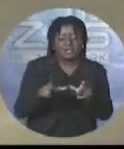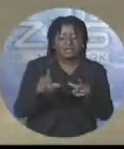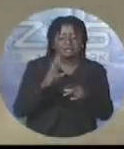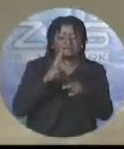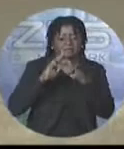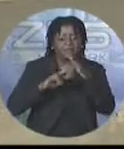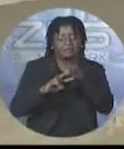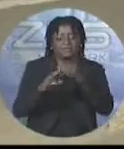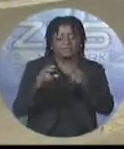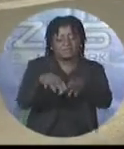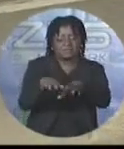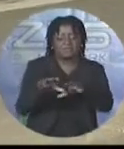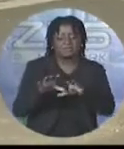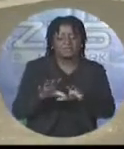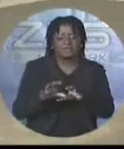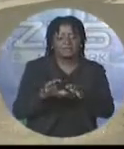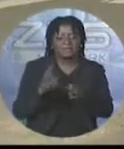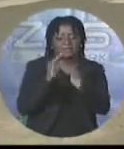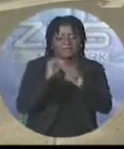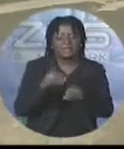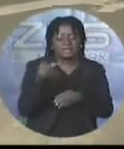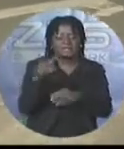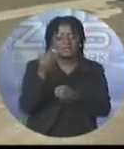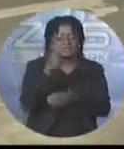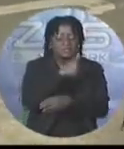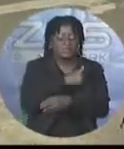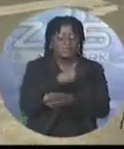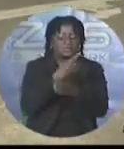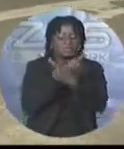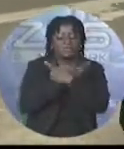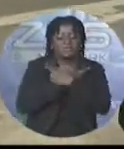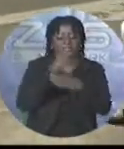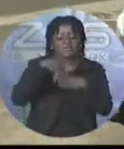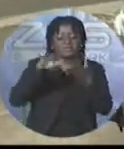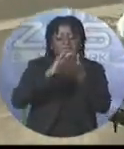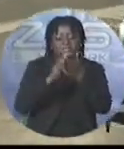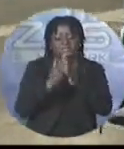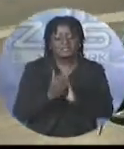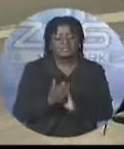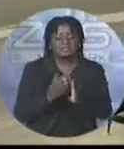rest in peace. Janaya Noel Ferguson, ZNS Network News.